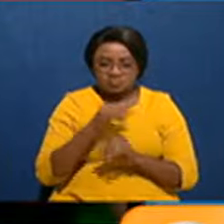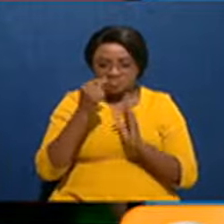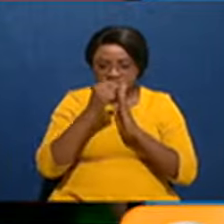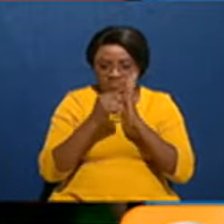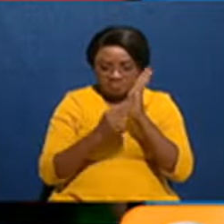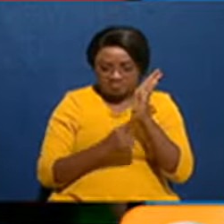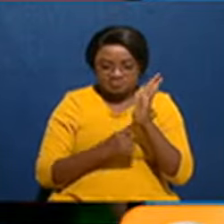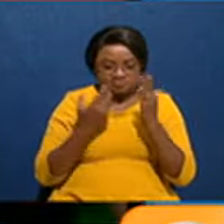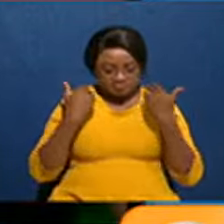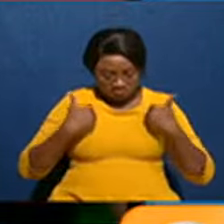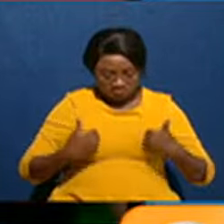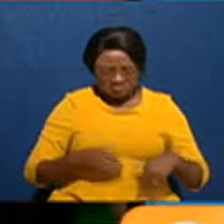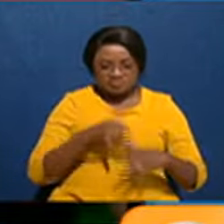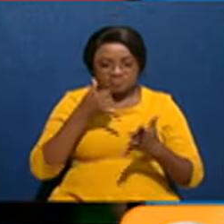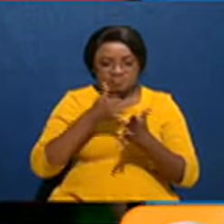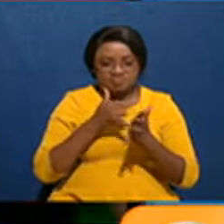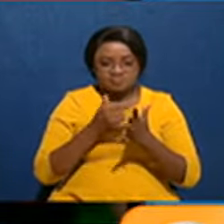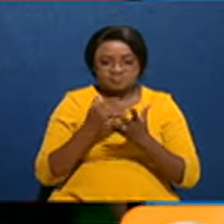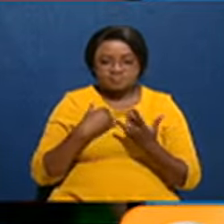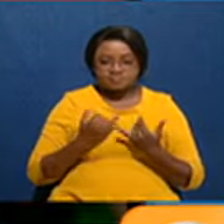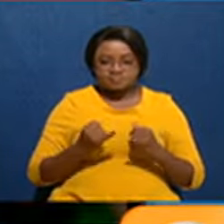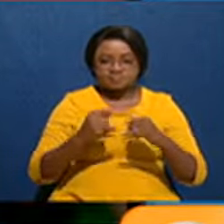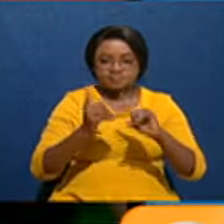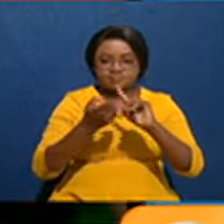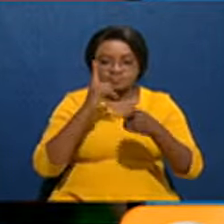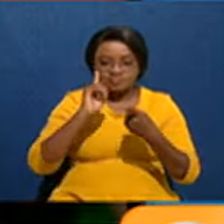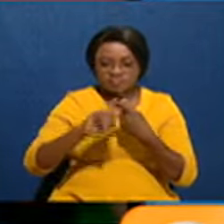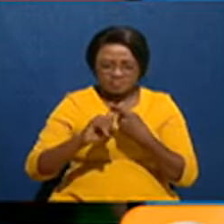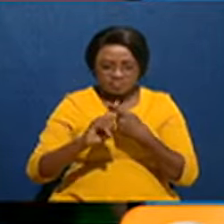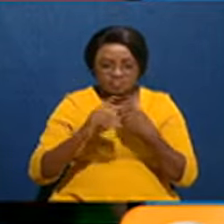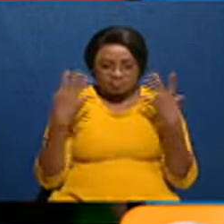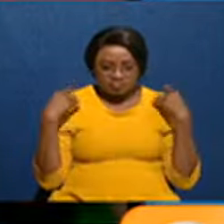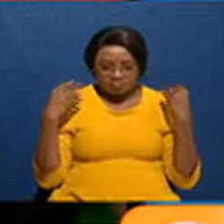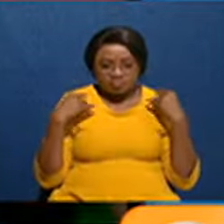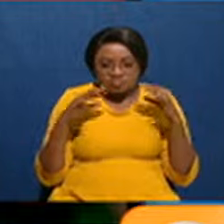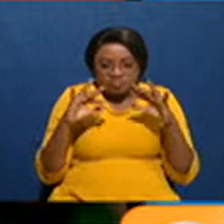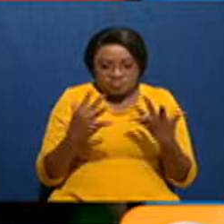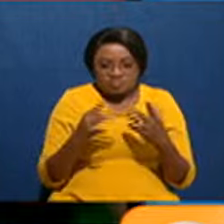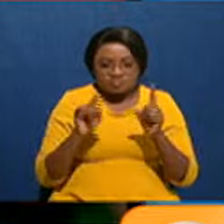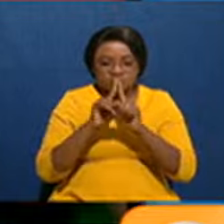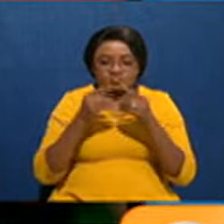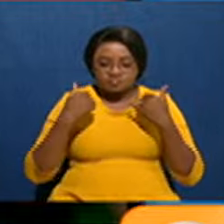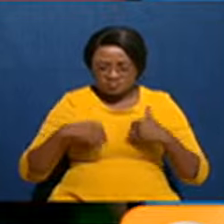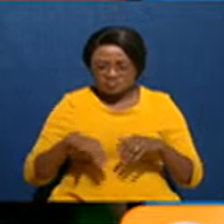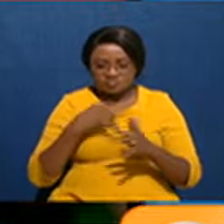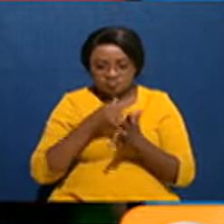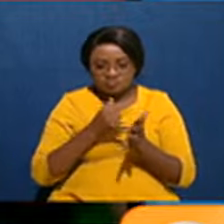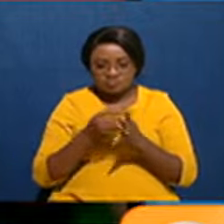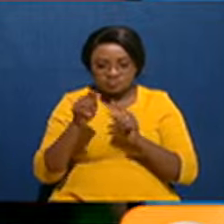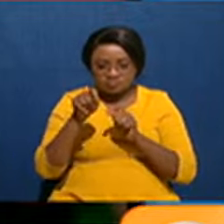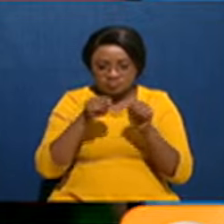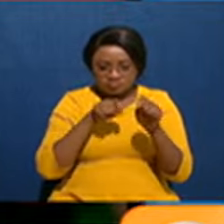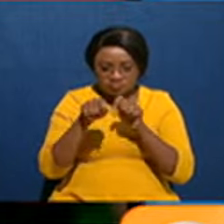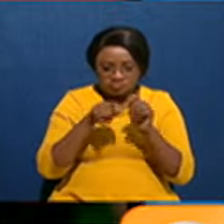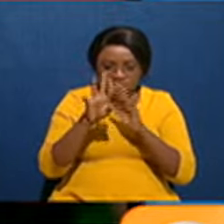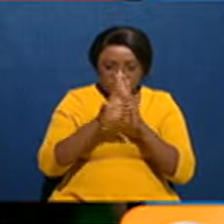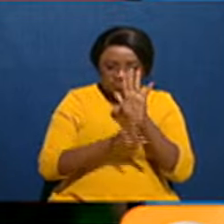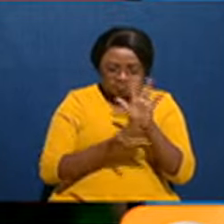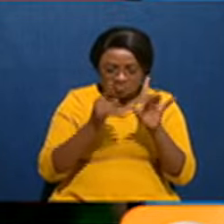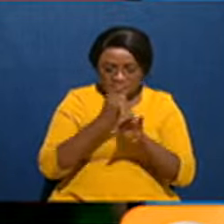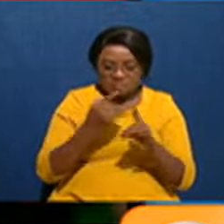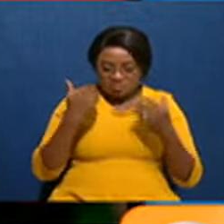for engineers in this country. I've also been involved in regulations. And I know